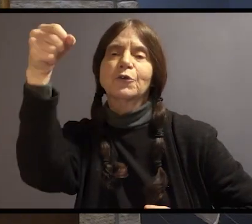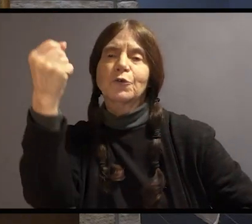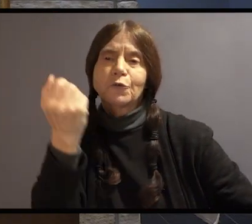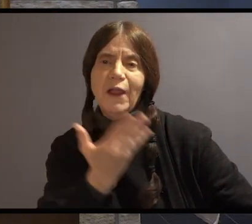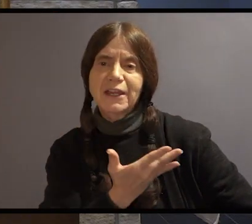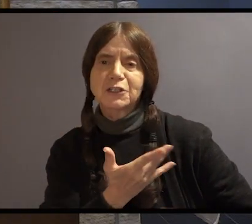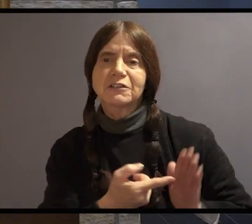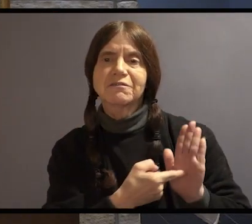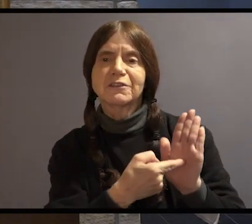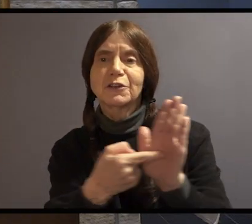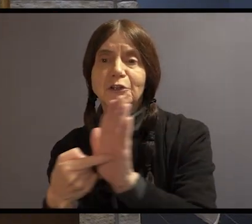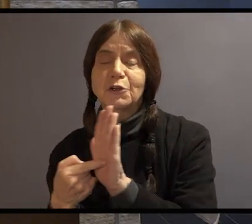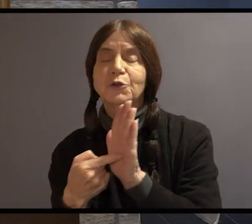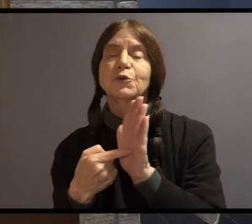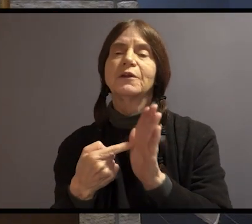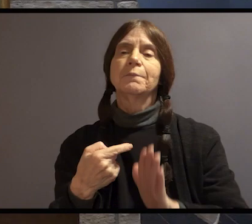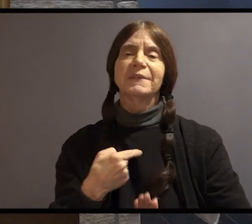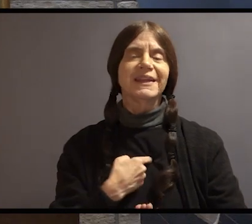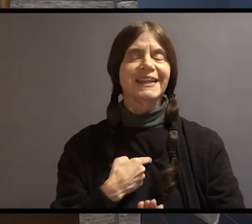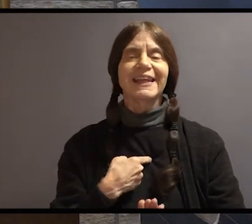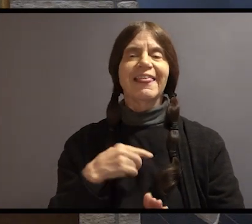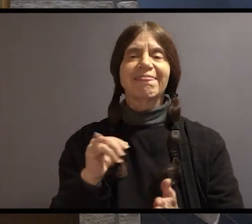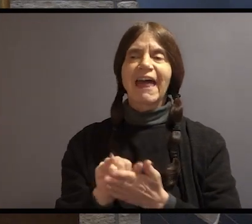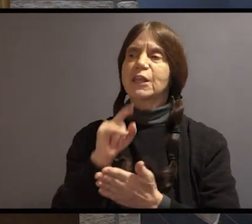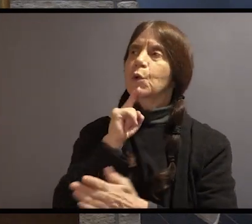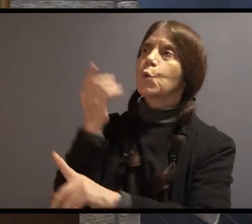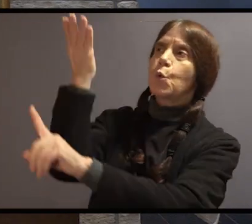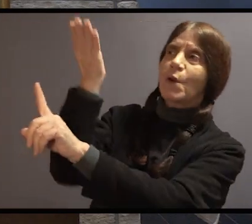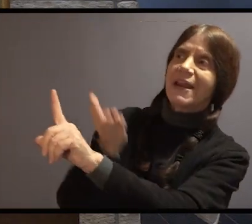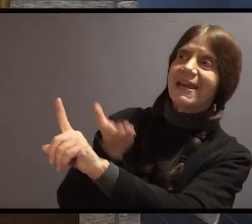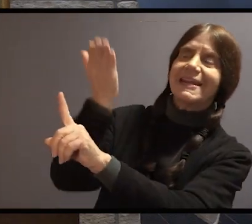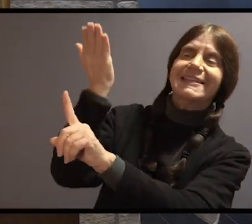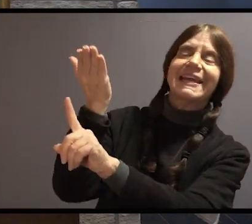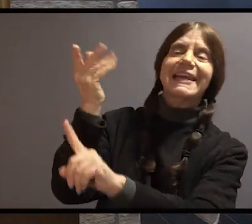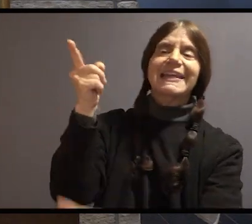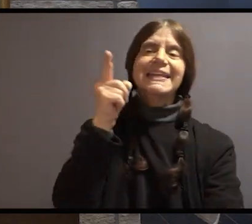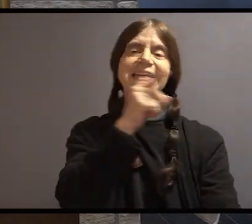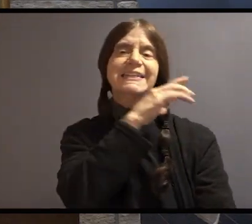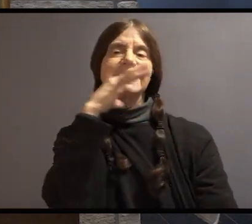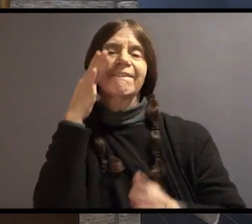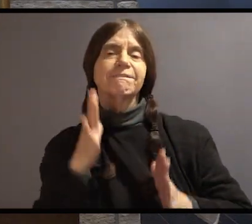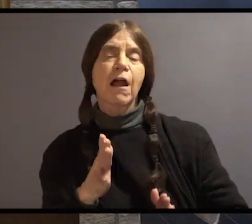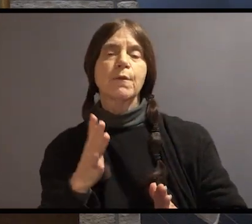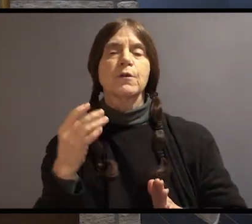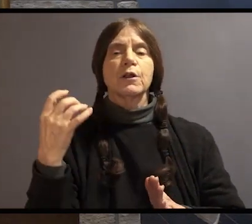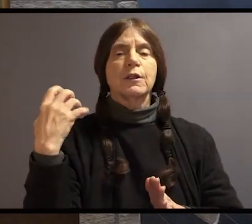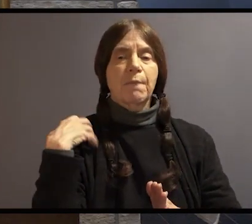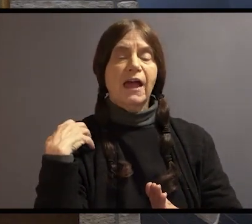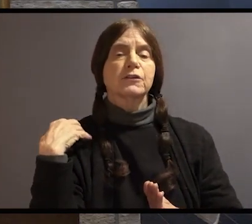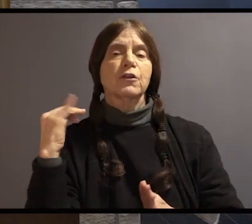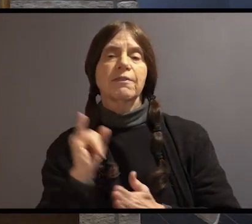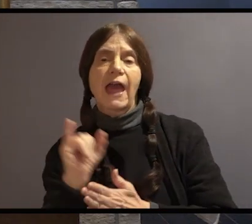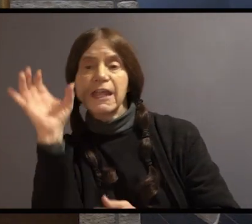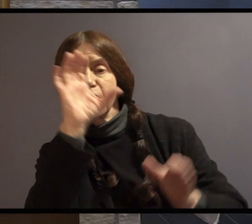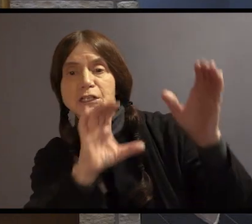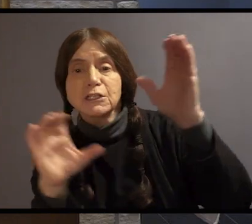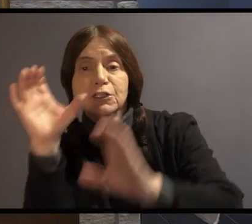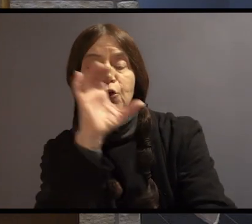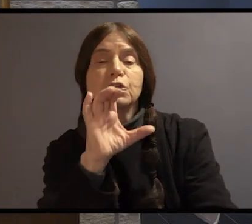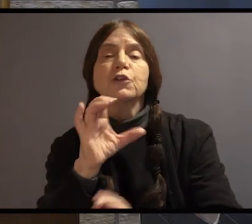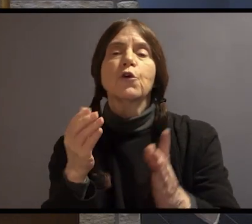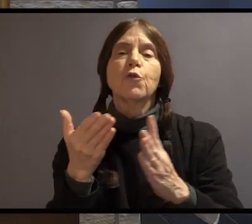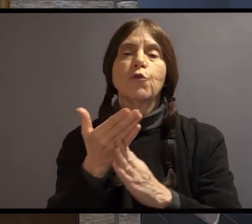me. It's simply who He is. He is the Master in our text who went out and found us by His